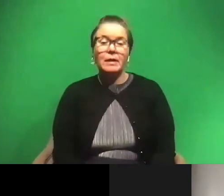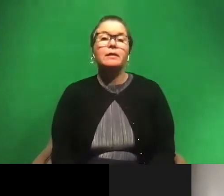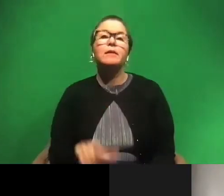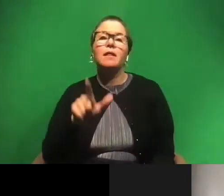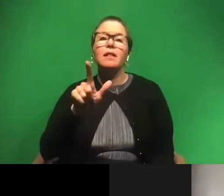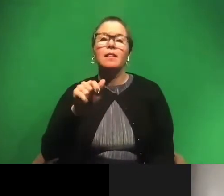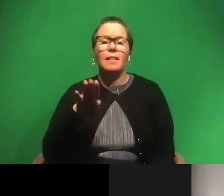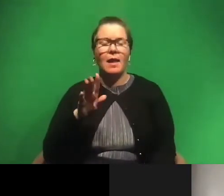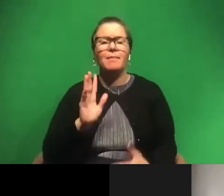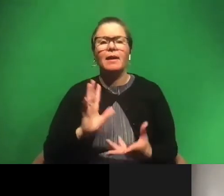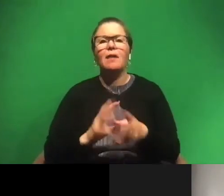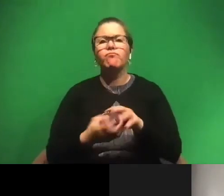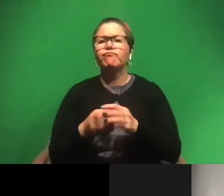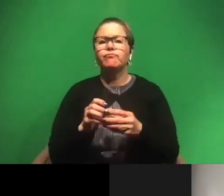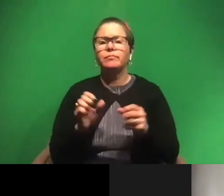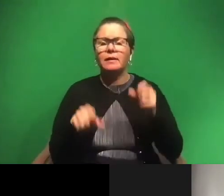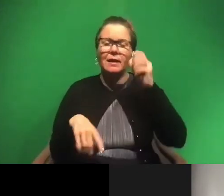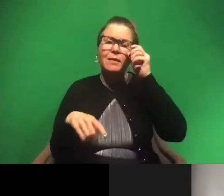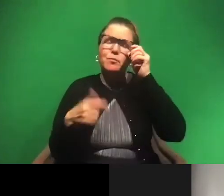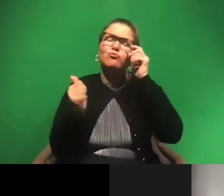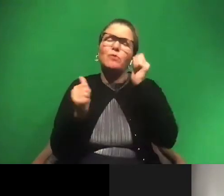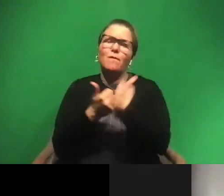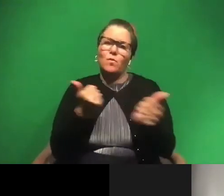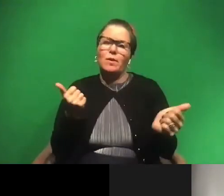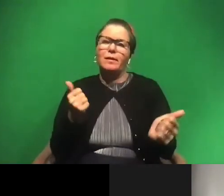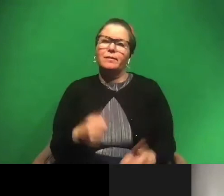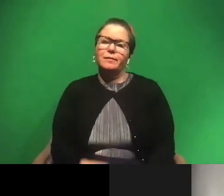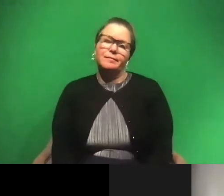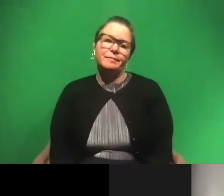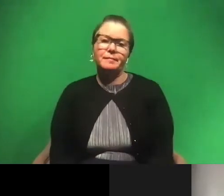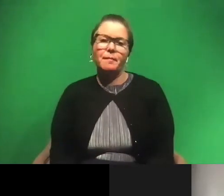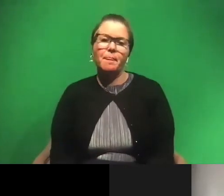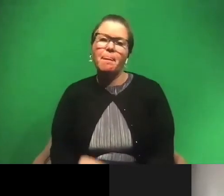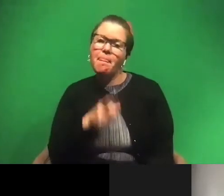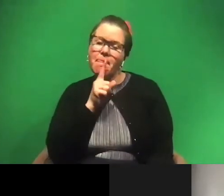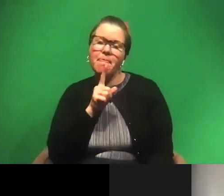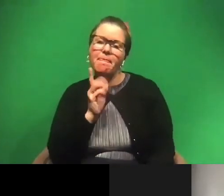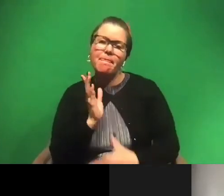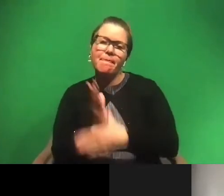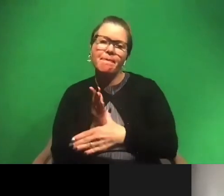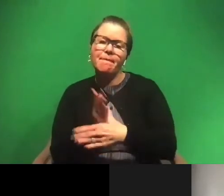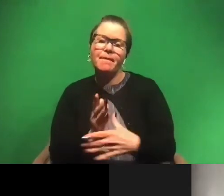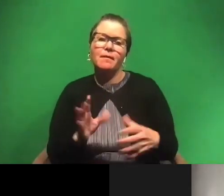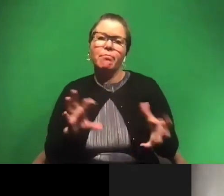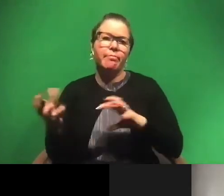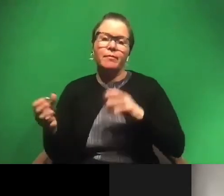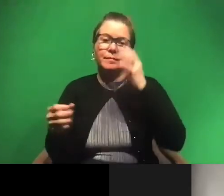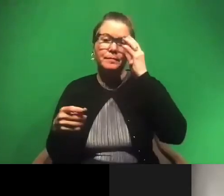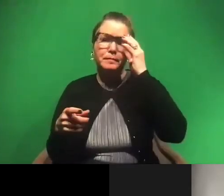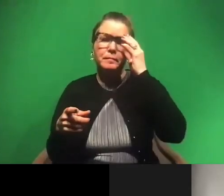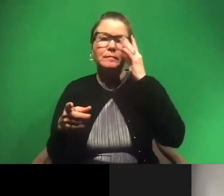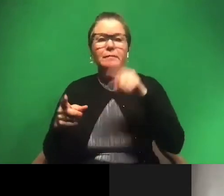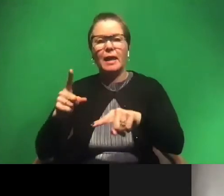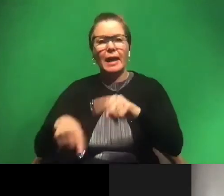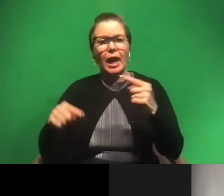can handle the animals, although we try not to because we don't want to disturb them. But they can't hurt us, but